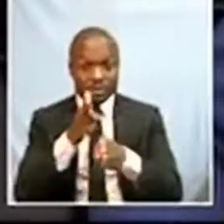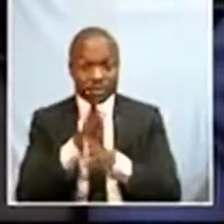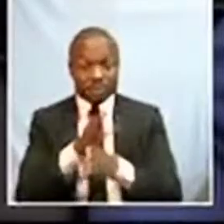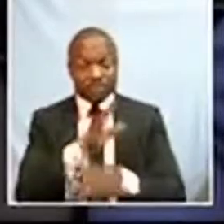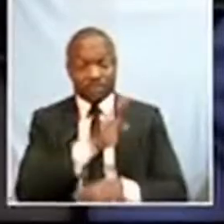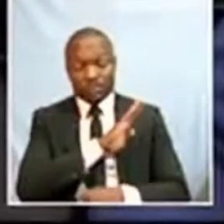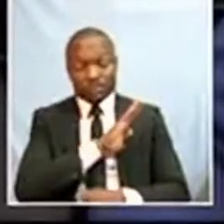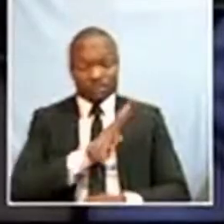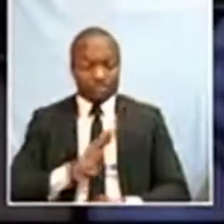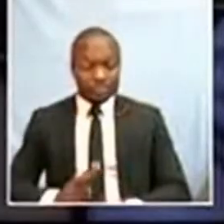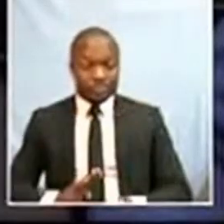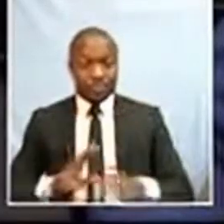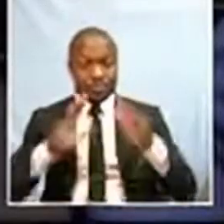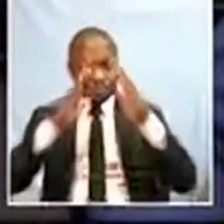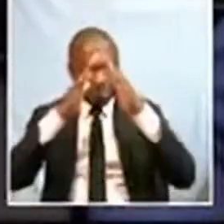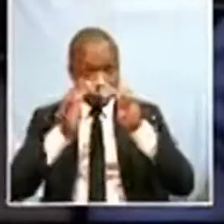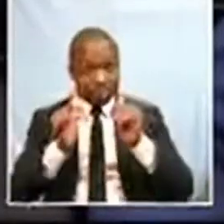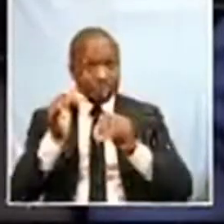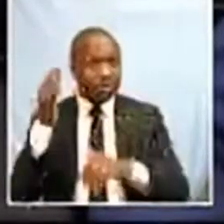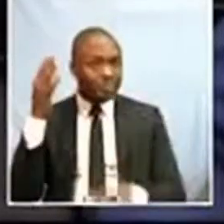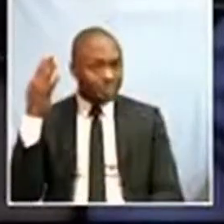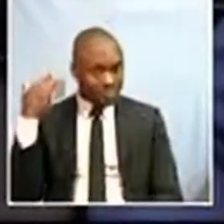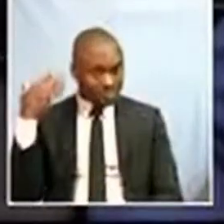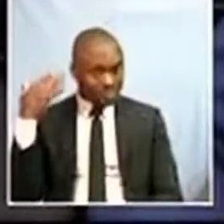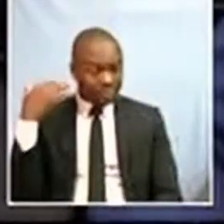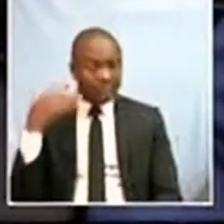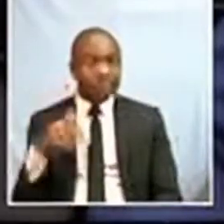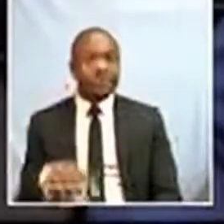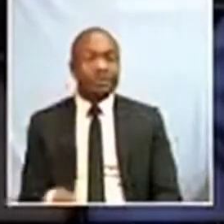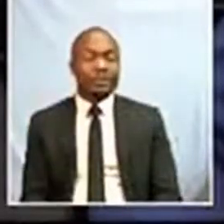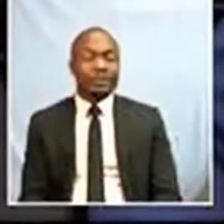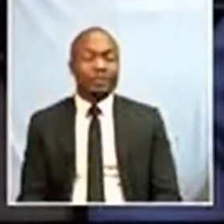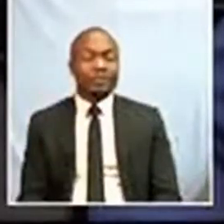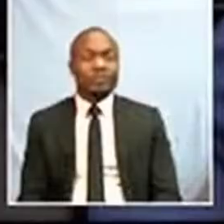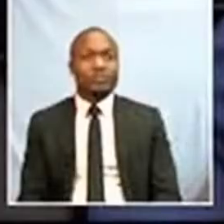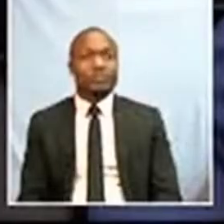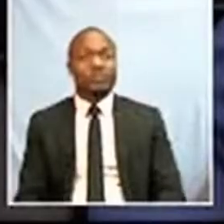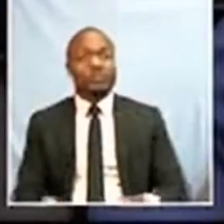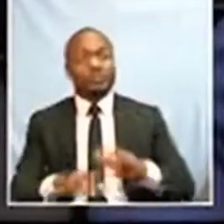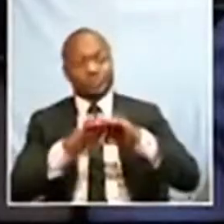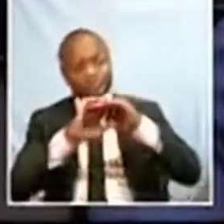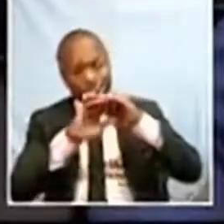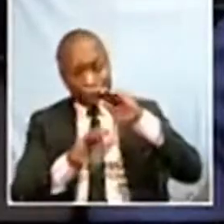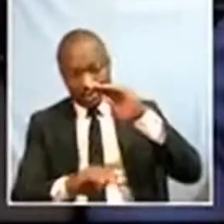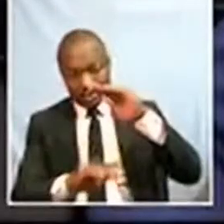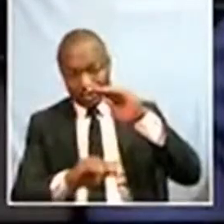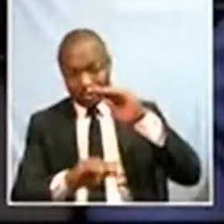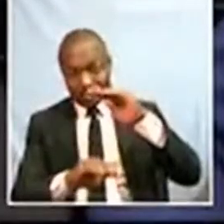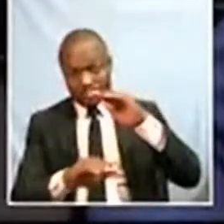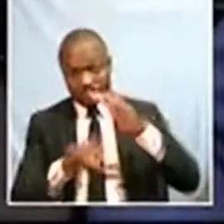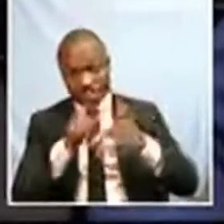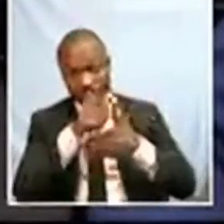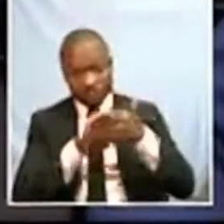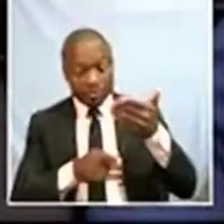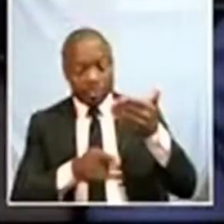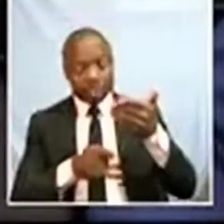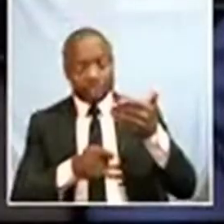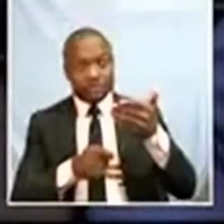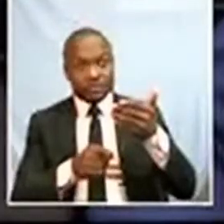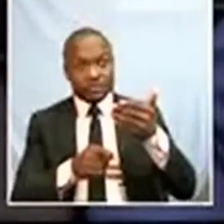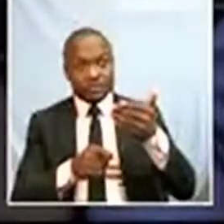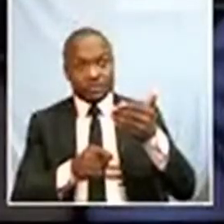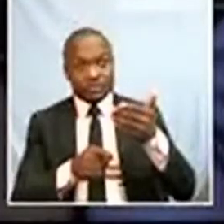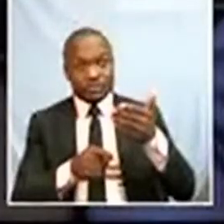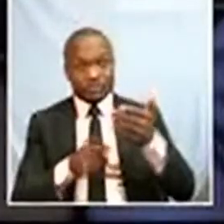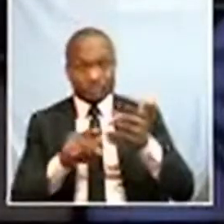dormitory block then, which was far below what